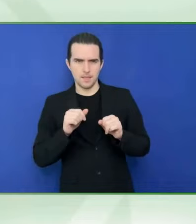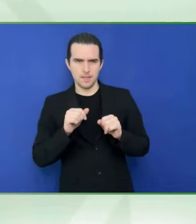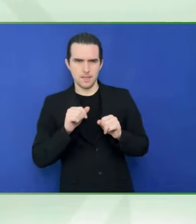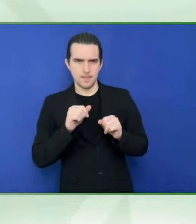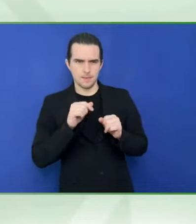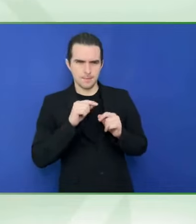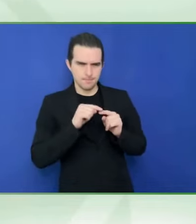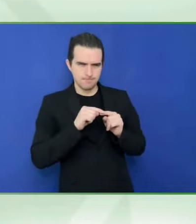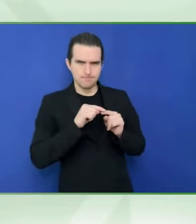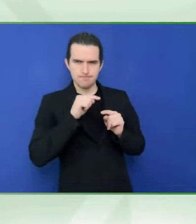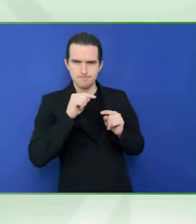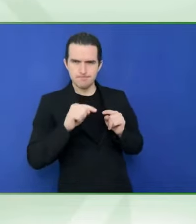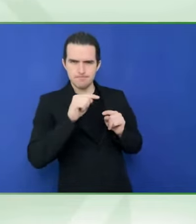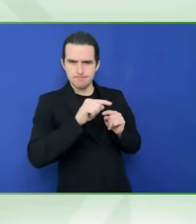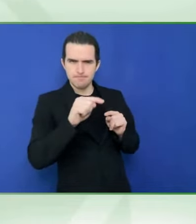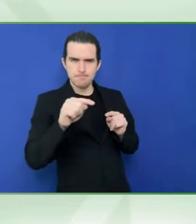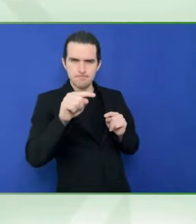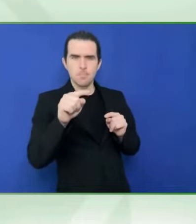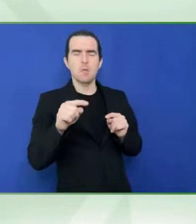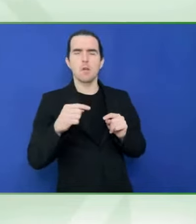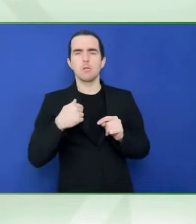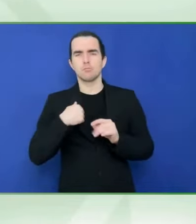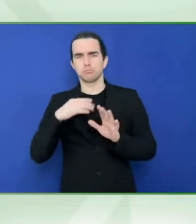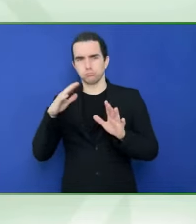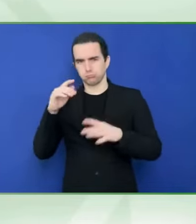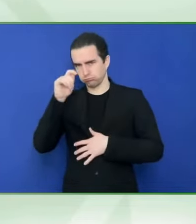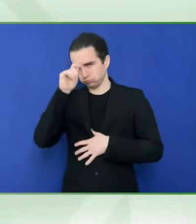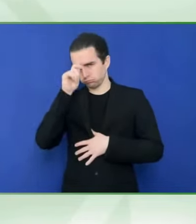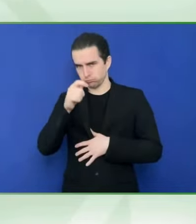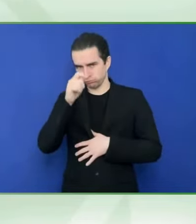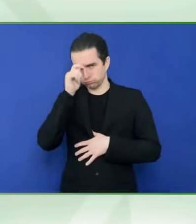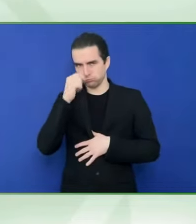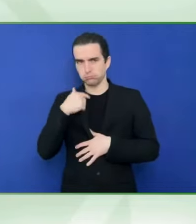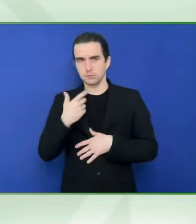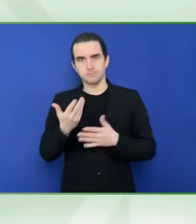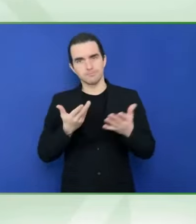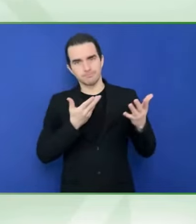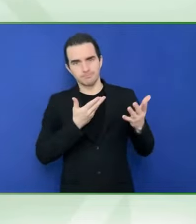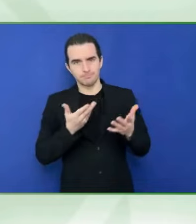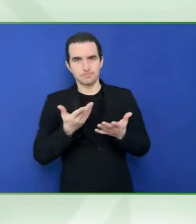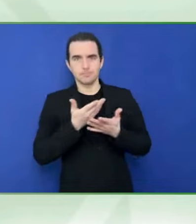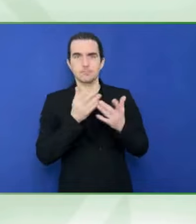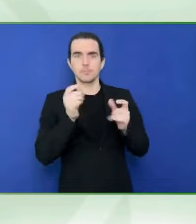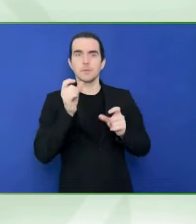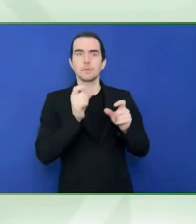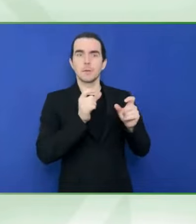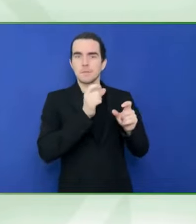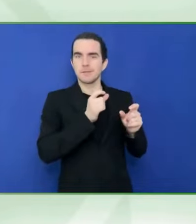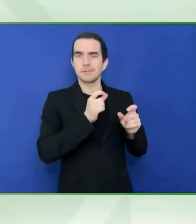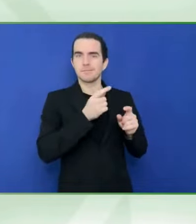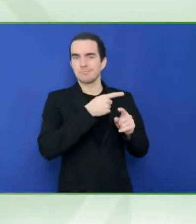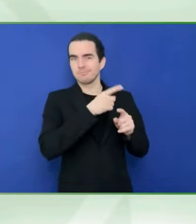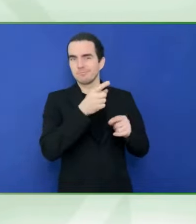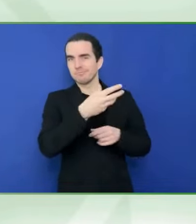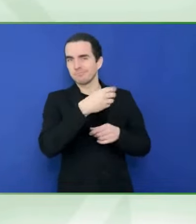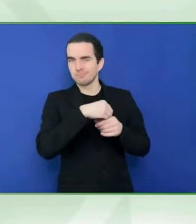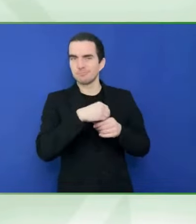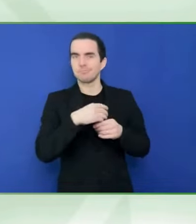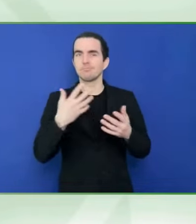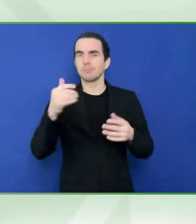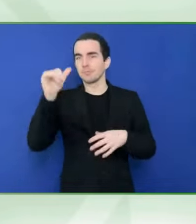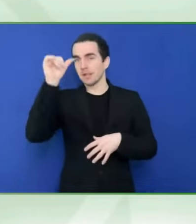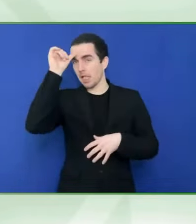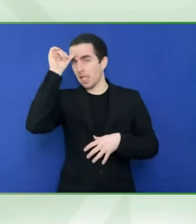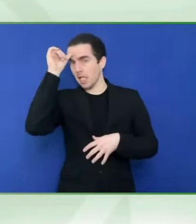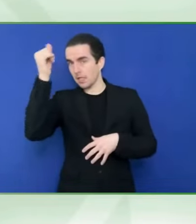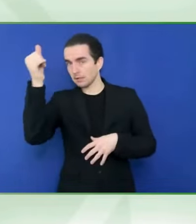Raczynska-Bulawa, who is with LKA, the railway company that is actually launching, or has launched, a comprehensive accessibility